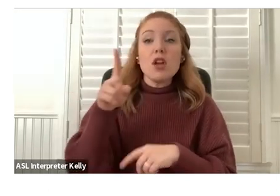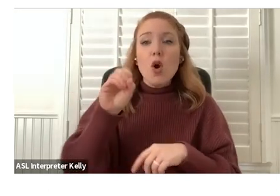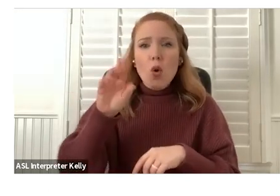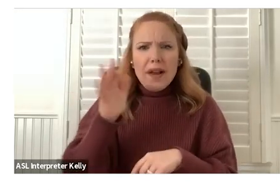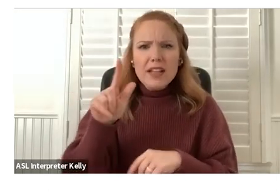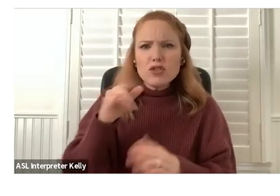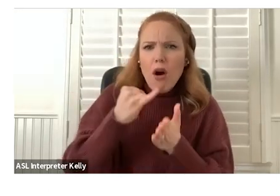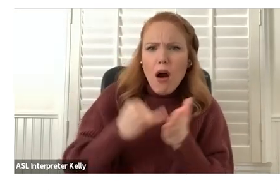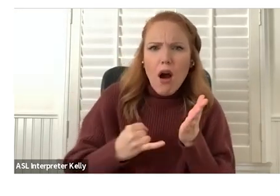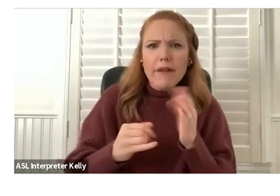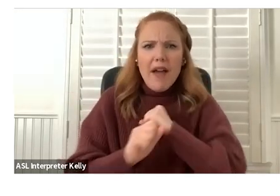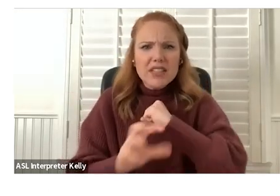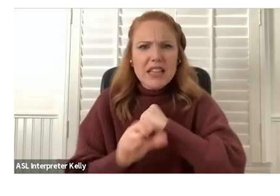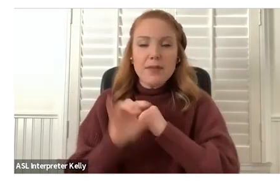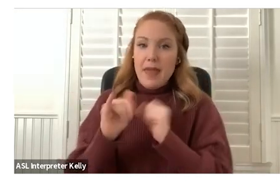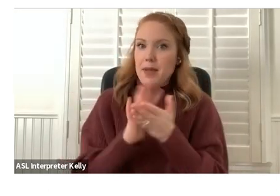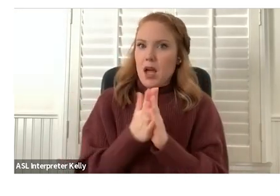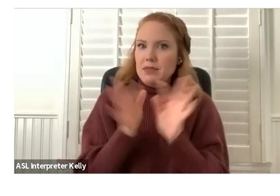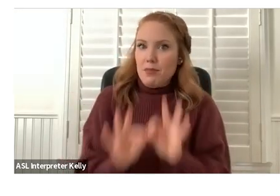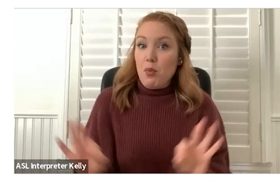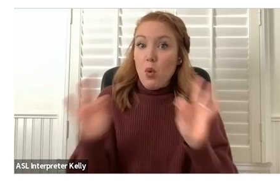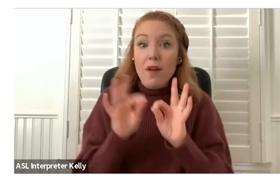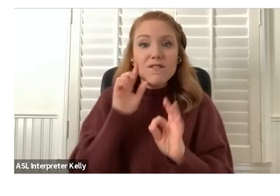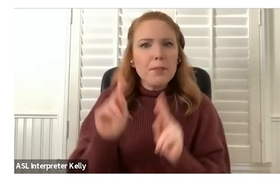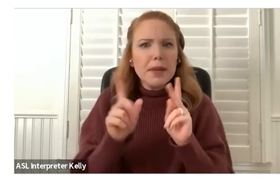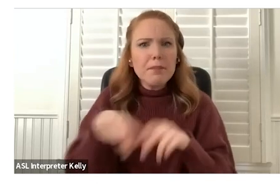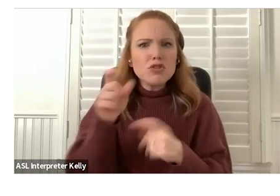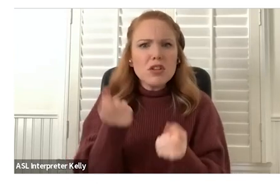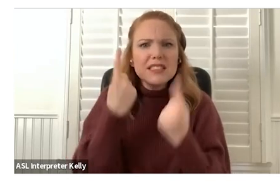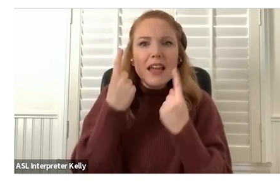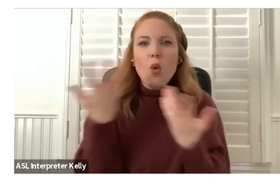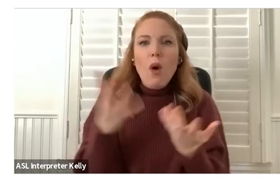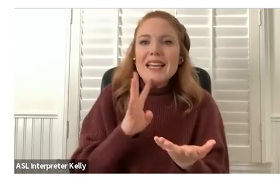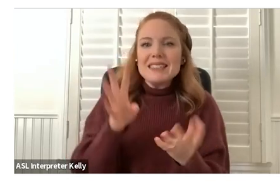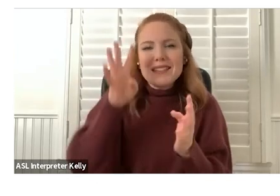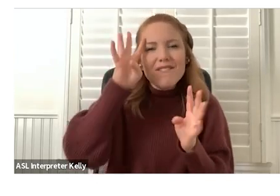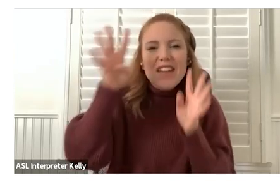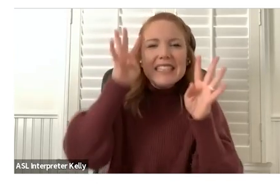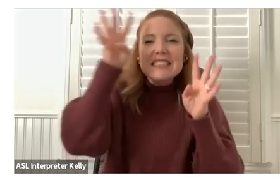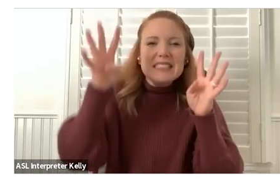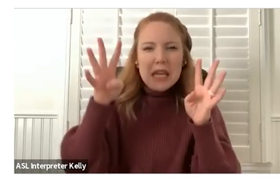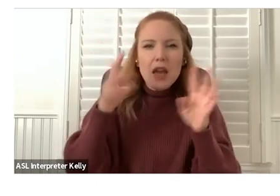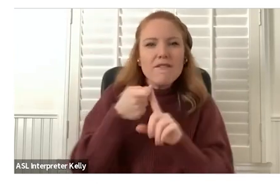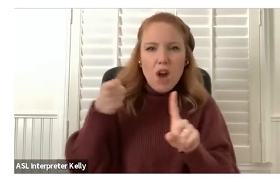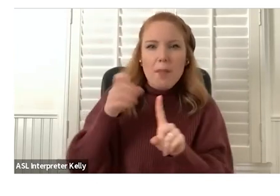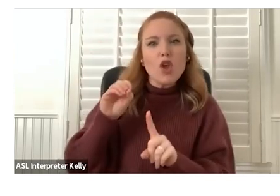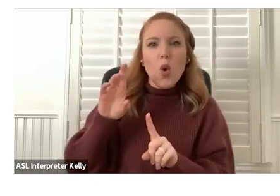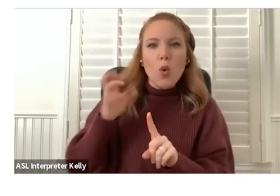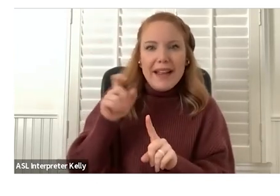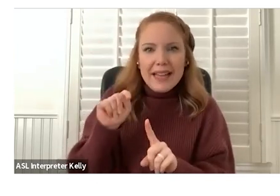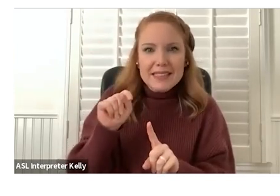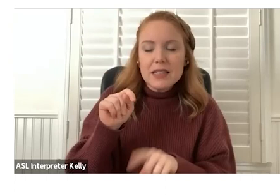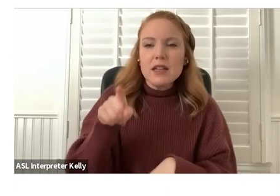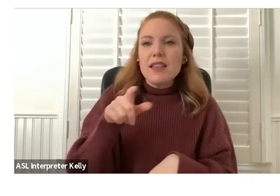basically given to people to digest, to consume, to believe in, and it had no there was